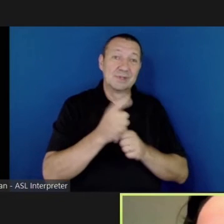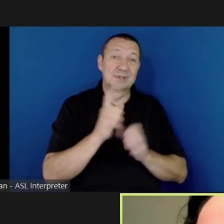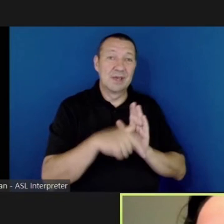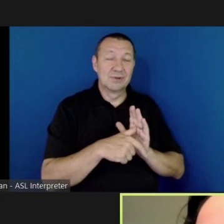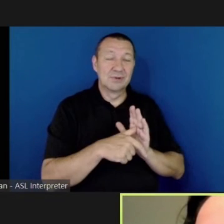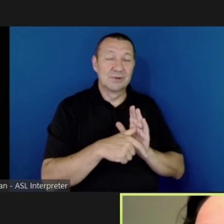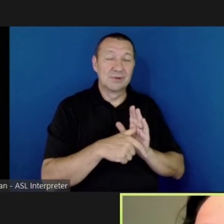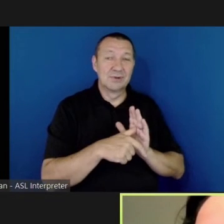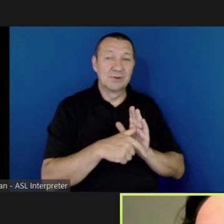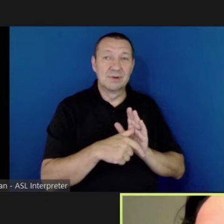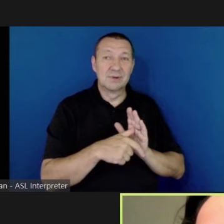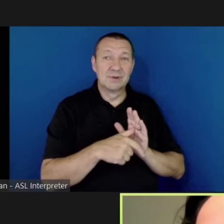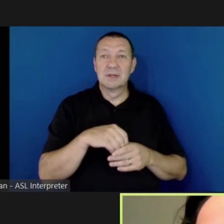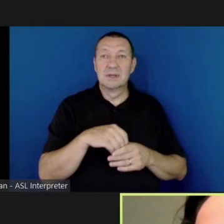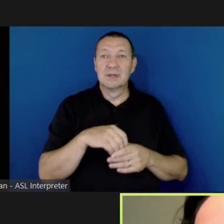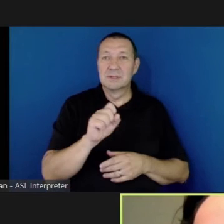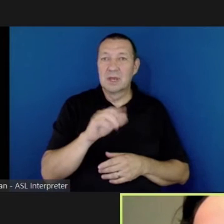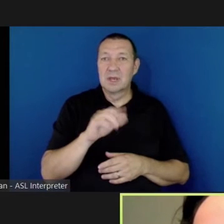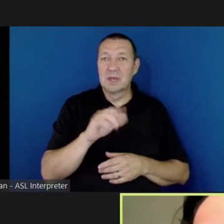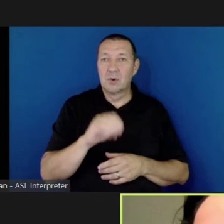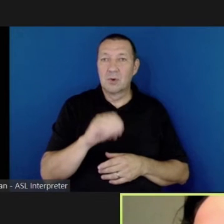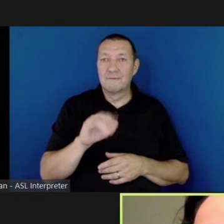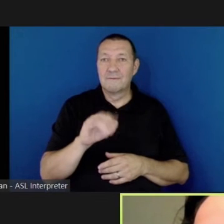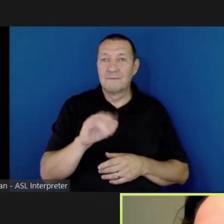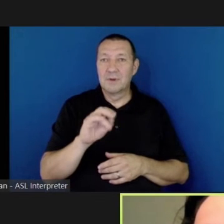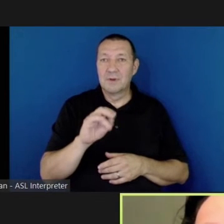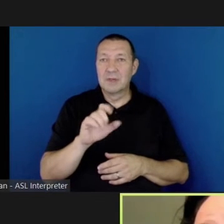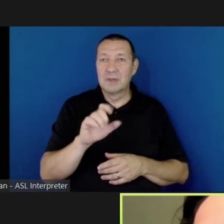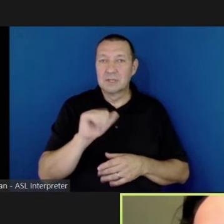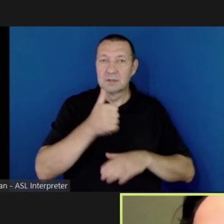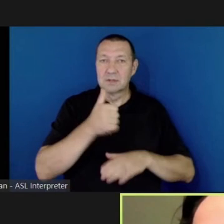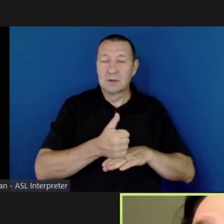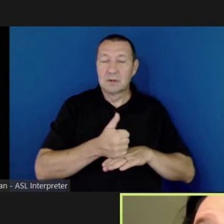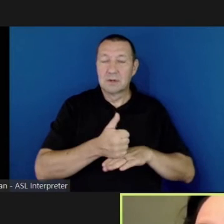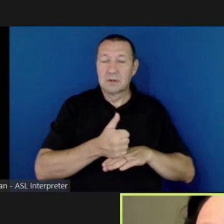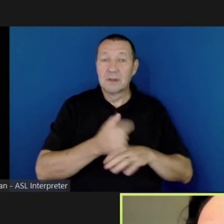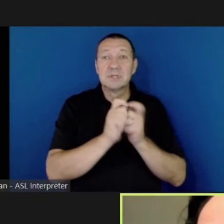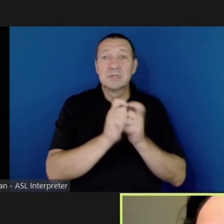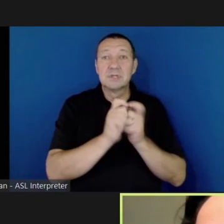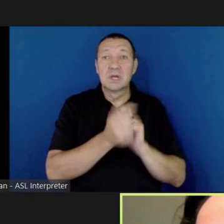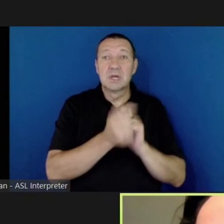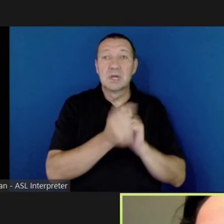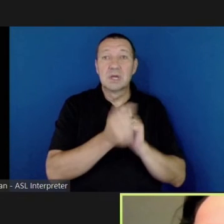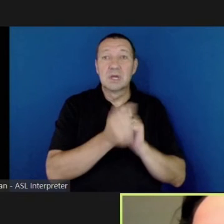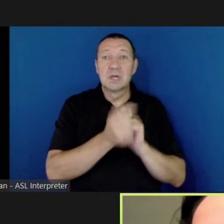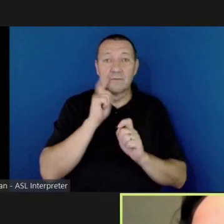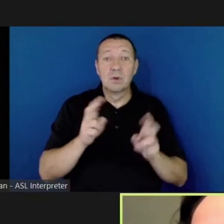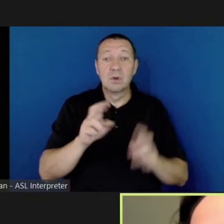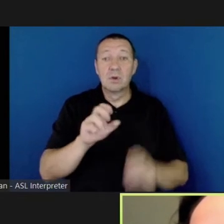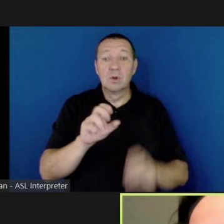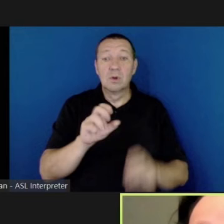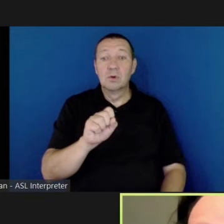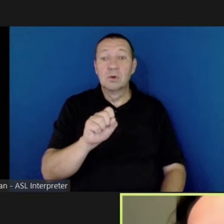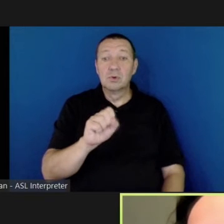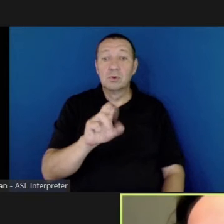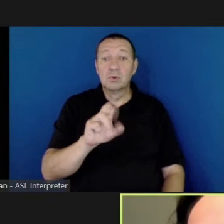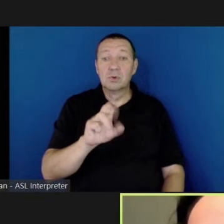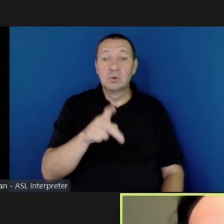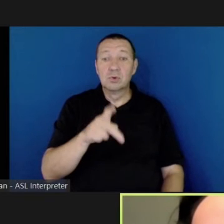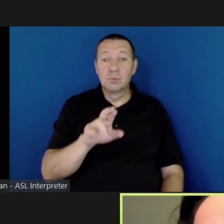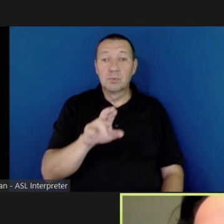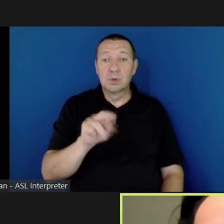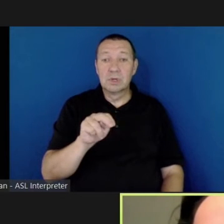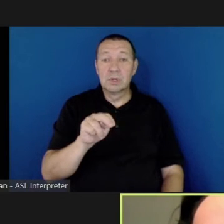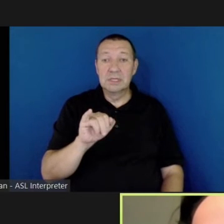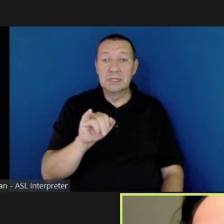Violencia. And then we pivoted to call ourselves Super Niños, because instead of focusing